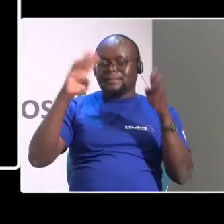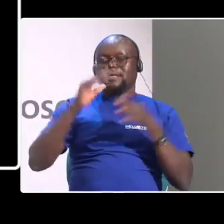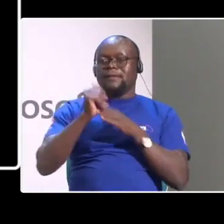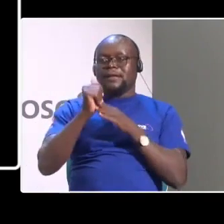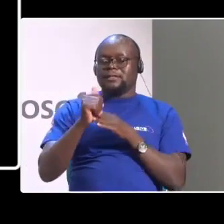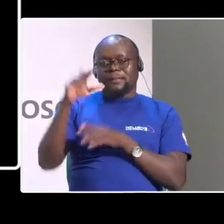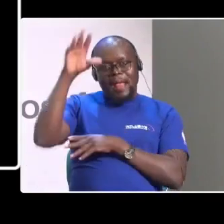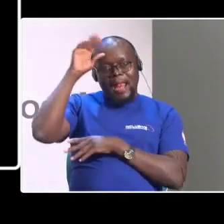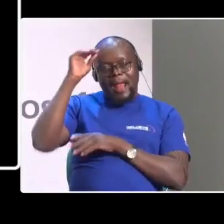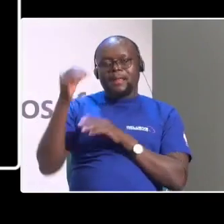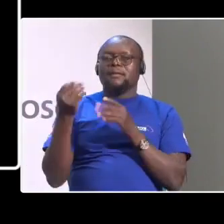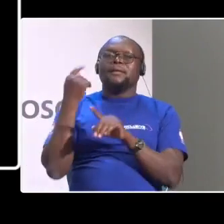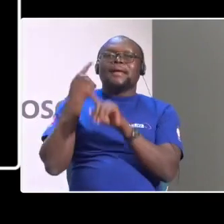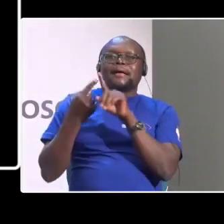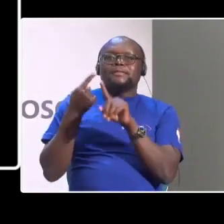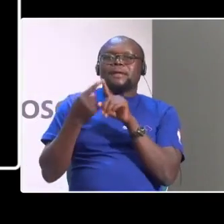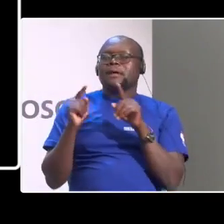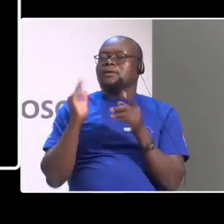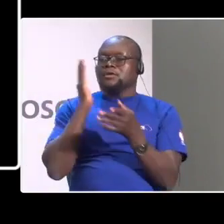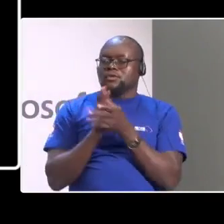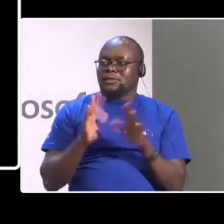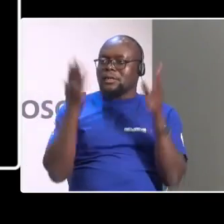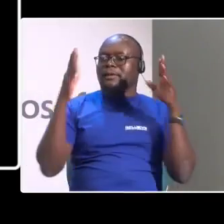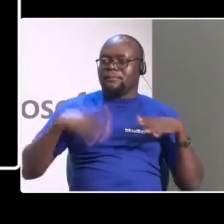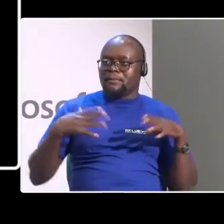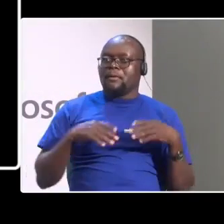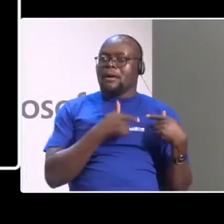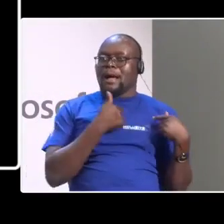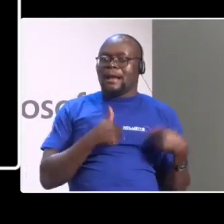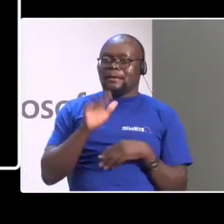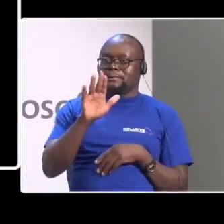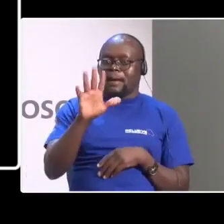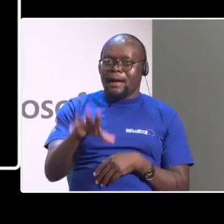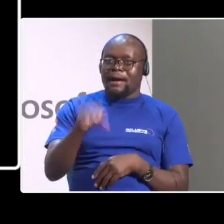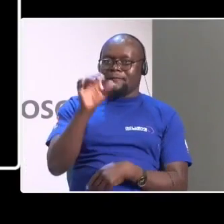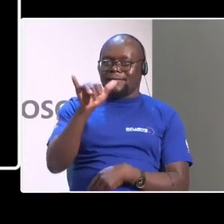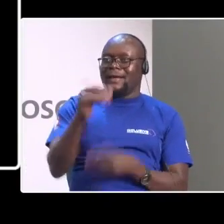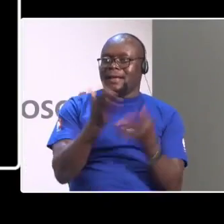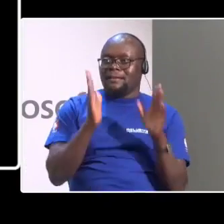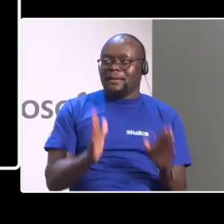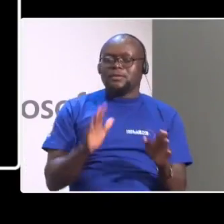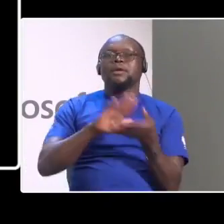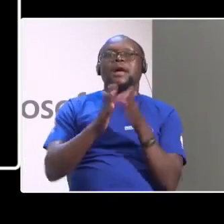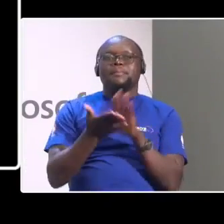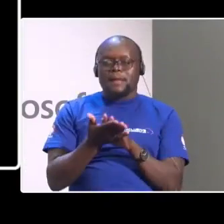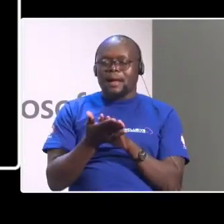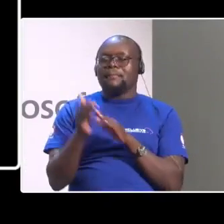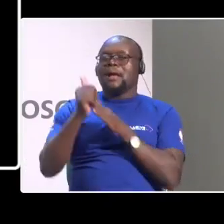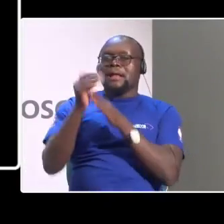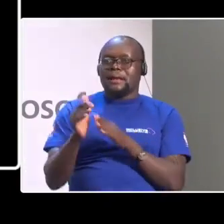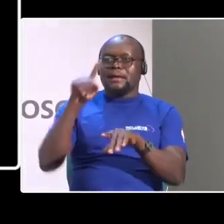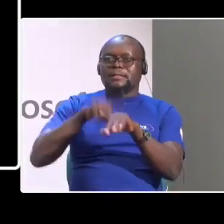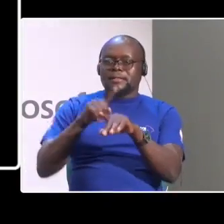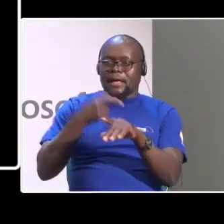is a learning experience truly celebrating people at its heart. I discovered that anyone can be an extraordinary leader when